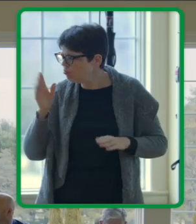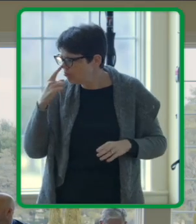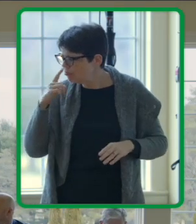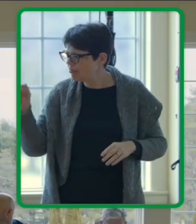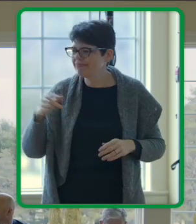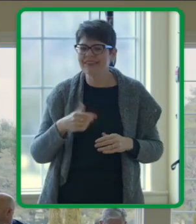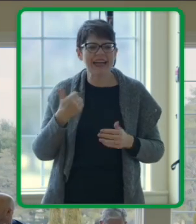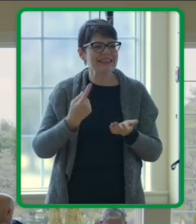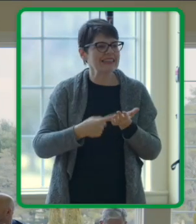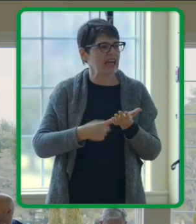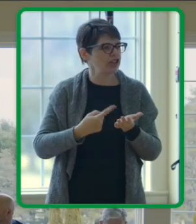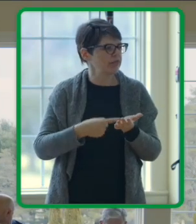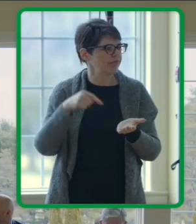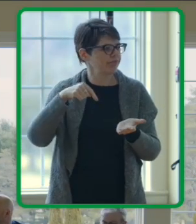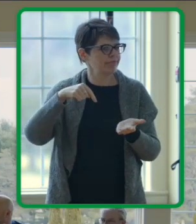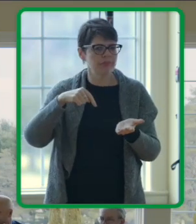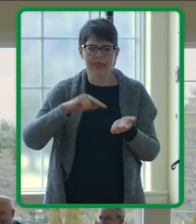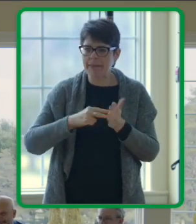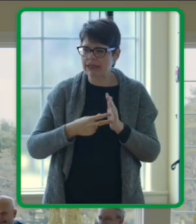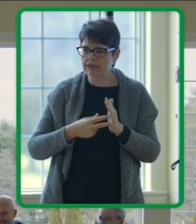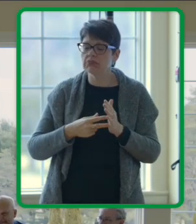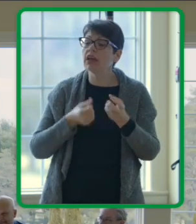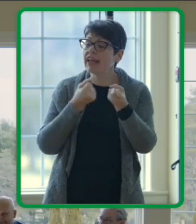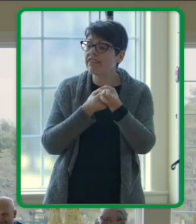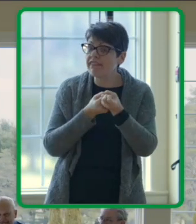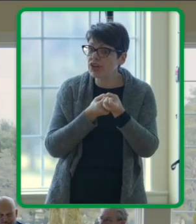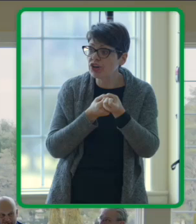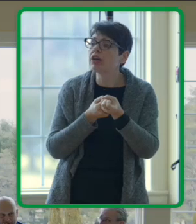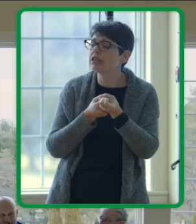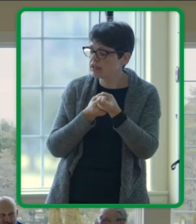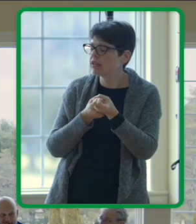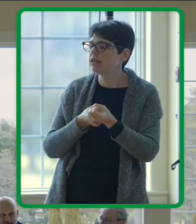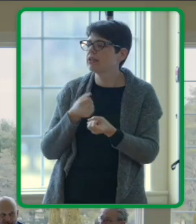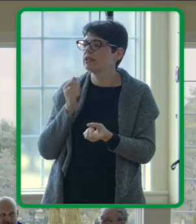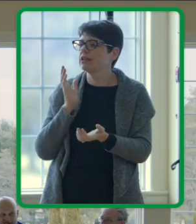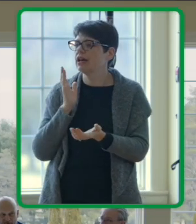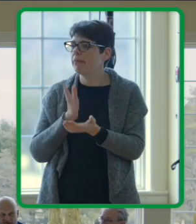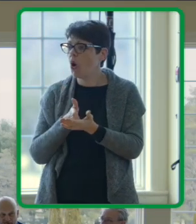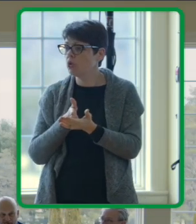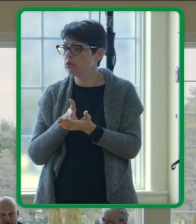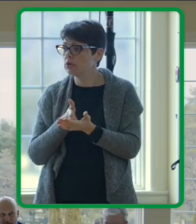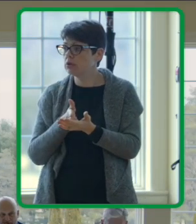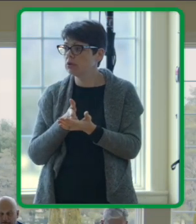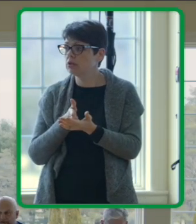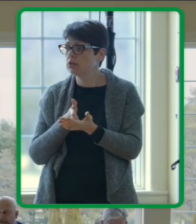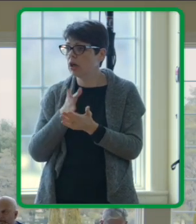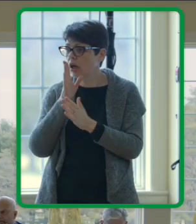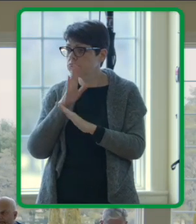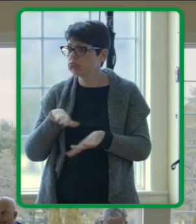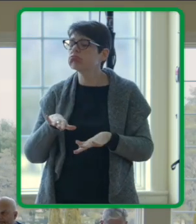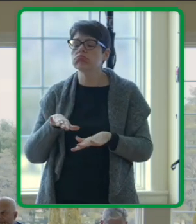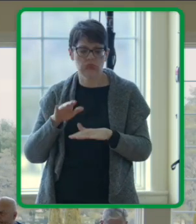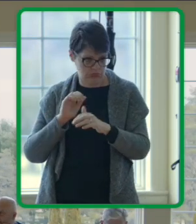Any discussion? All in favor? Aye. Any opposed?